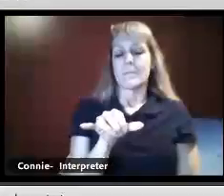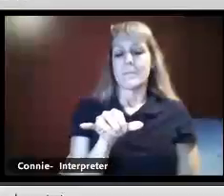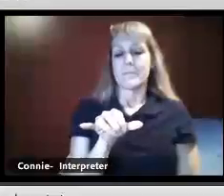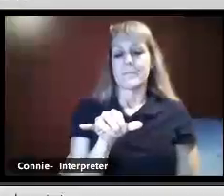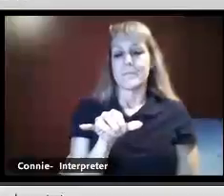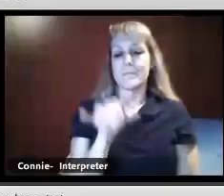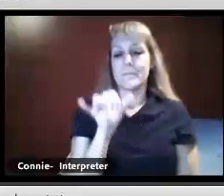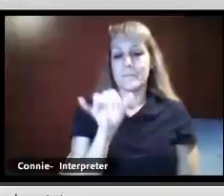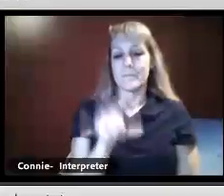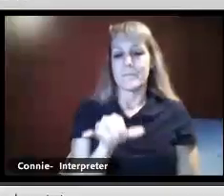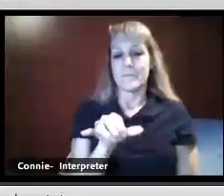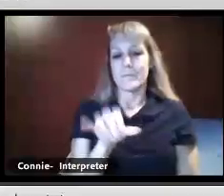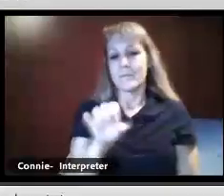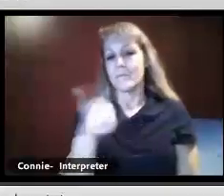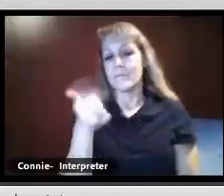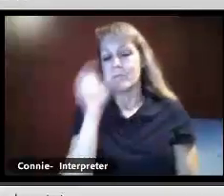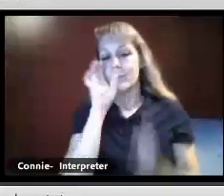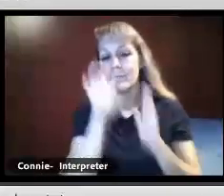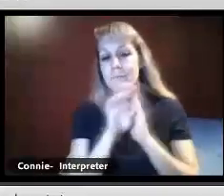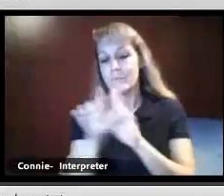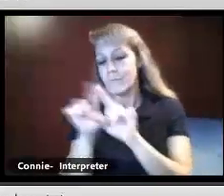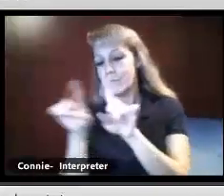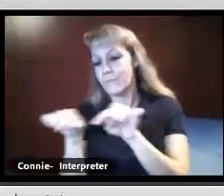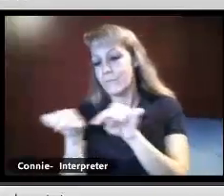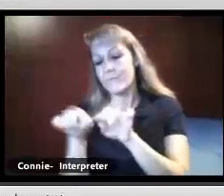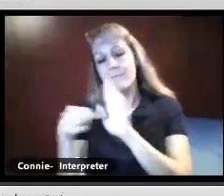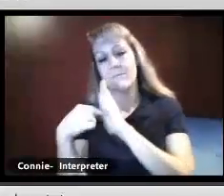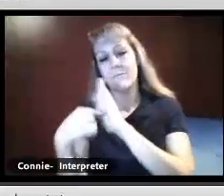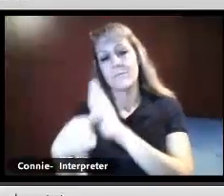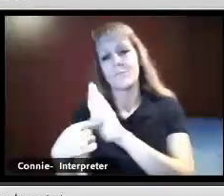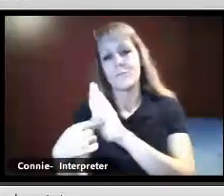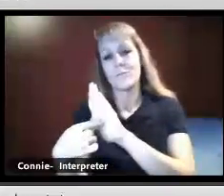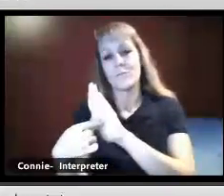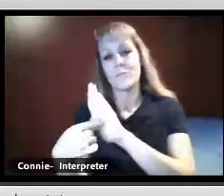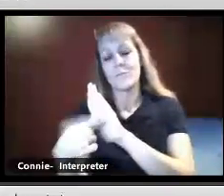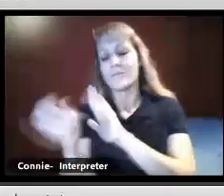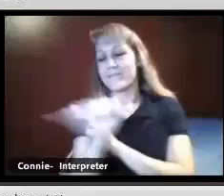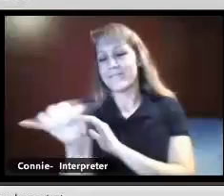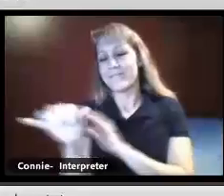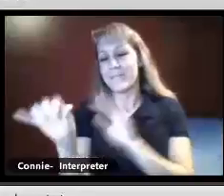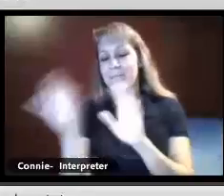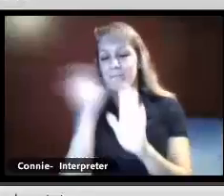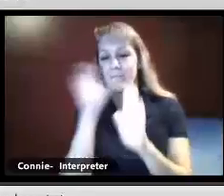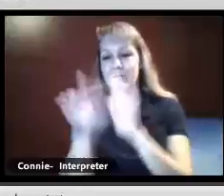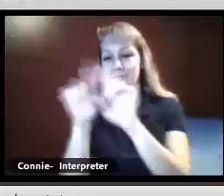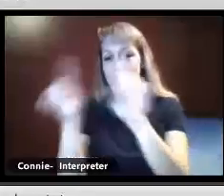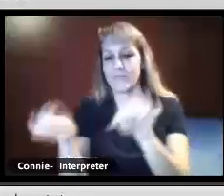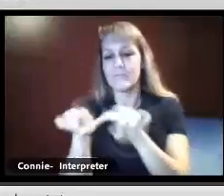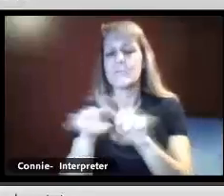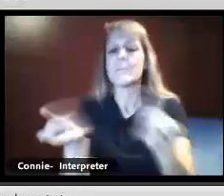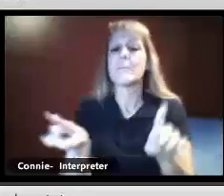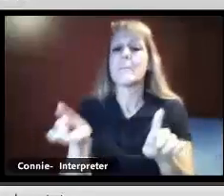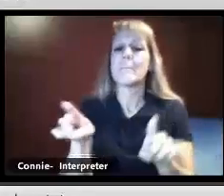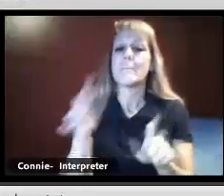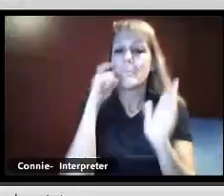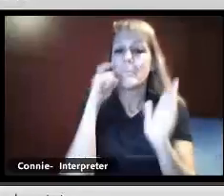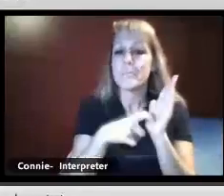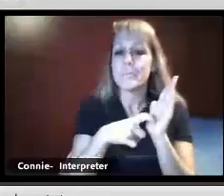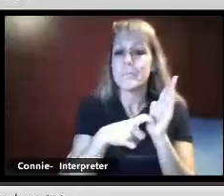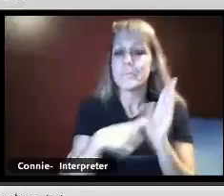This lower picture represents the screen we just viewed, but I wanted to bring to your attention the fact that